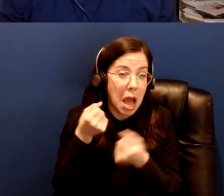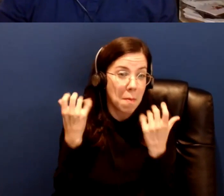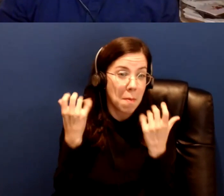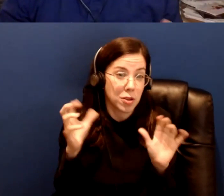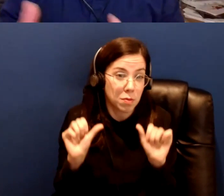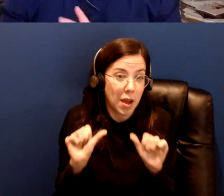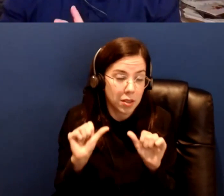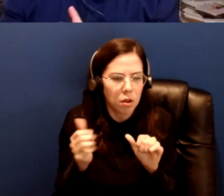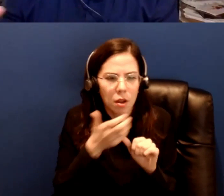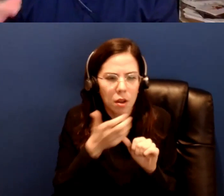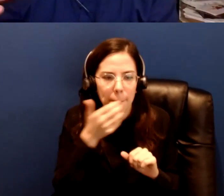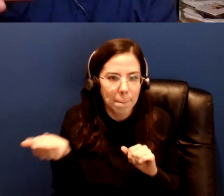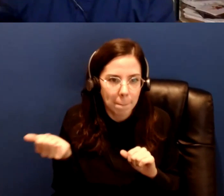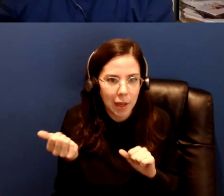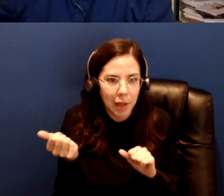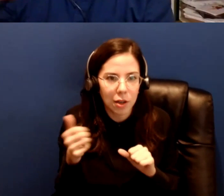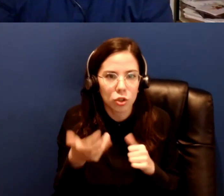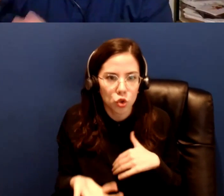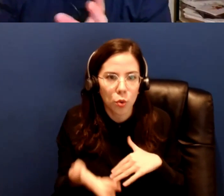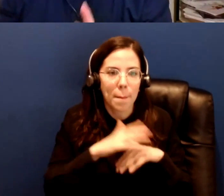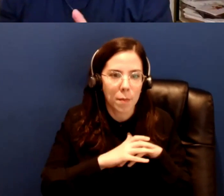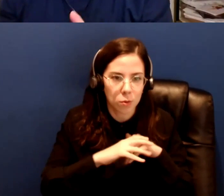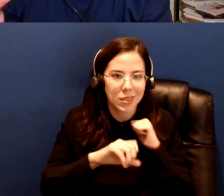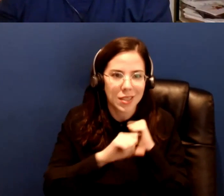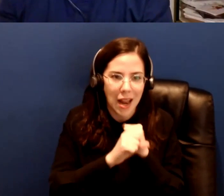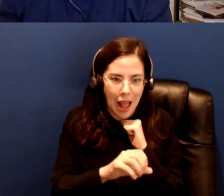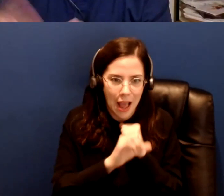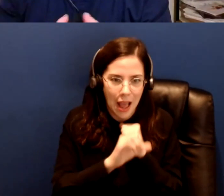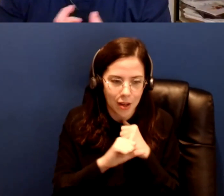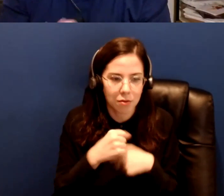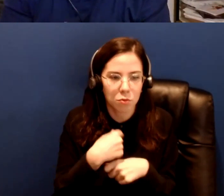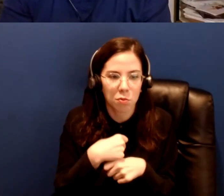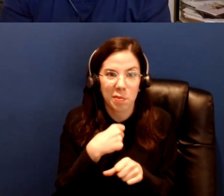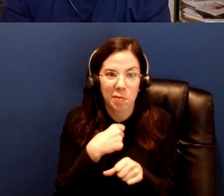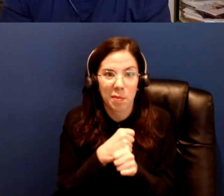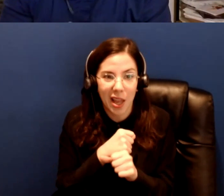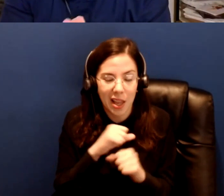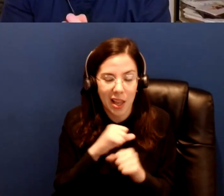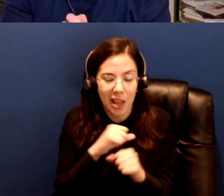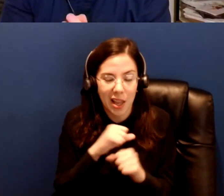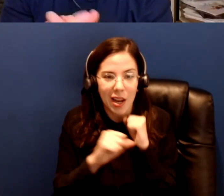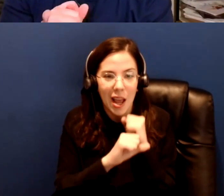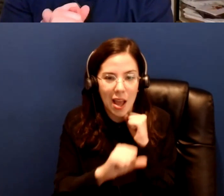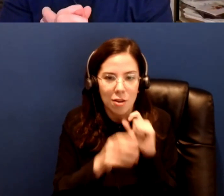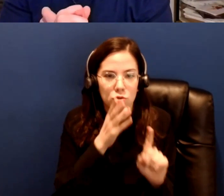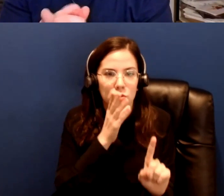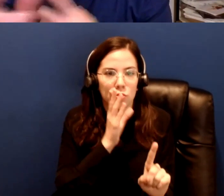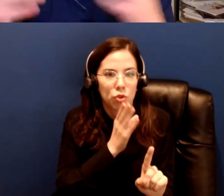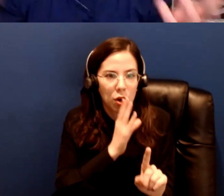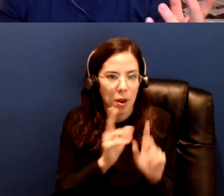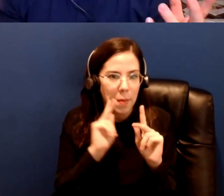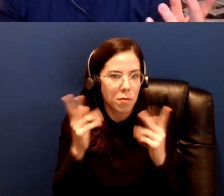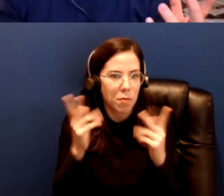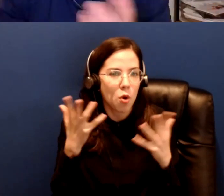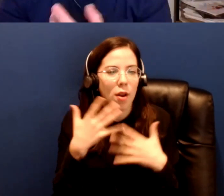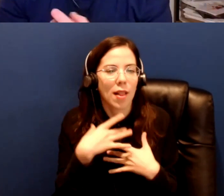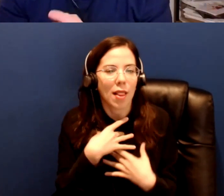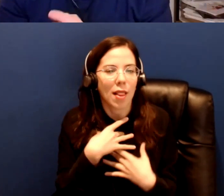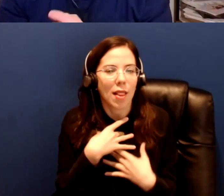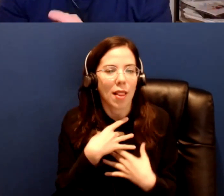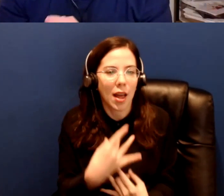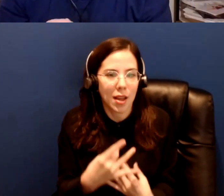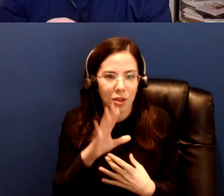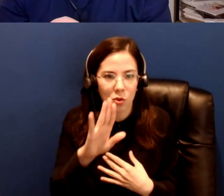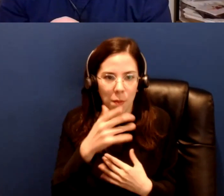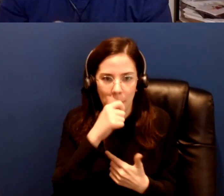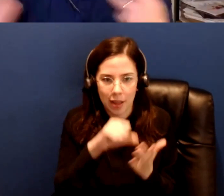off boosting an ad or generating an ad that's targeting people who already have your page and people like that, because that's